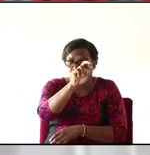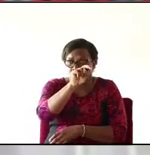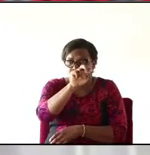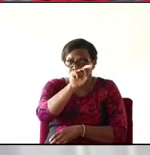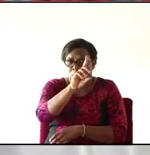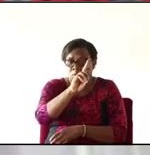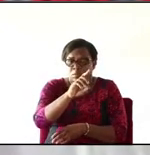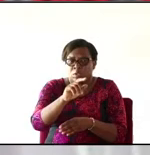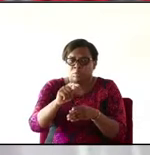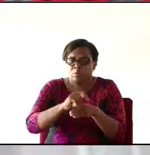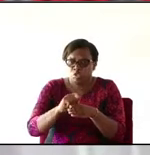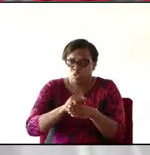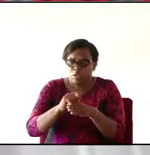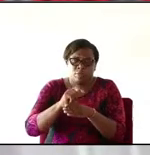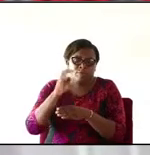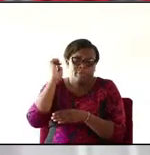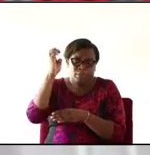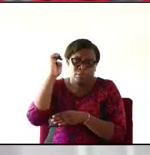for the mission field.